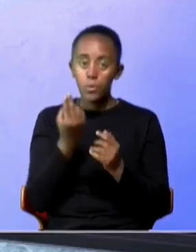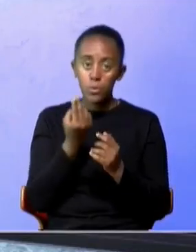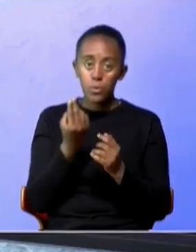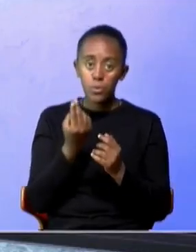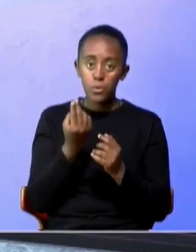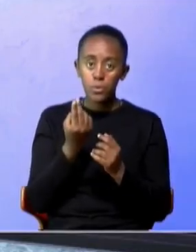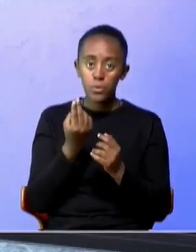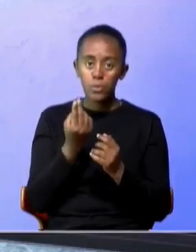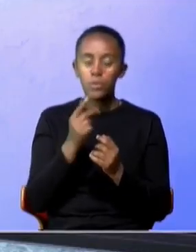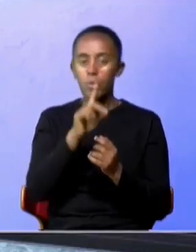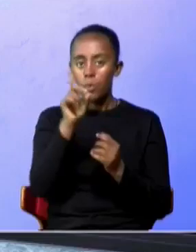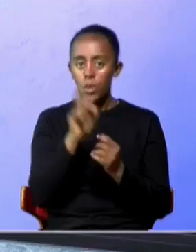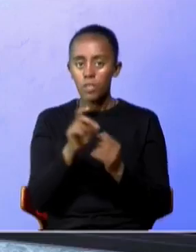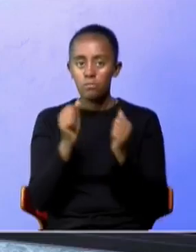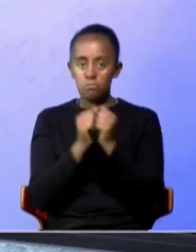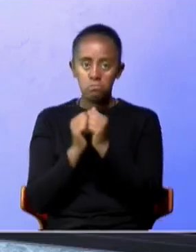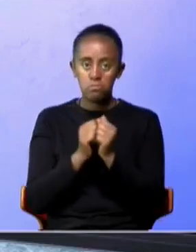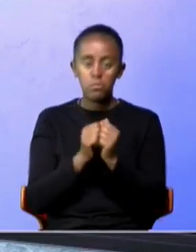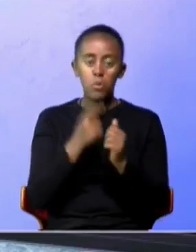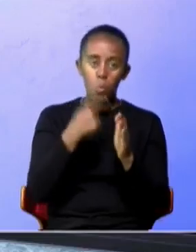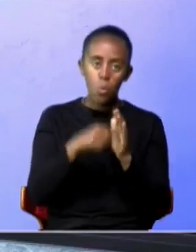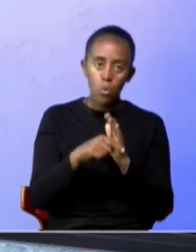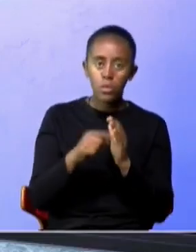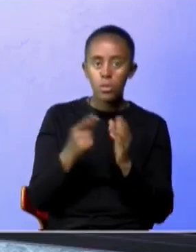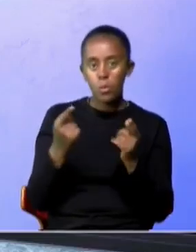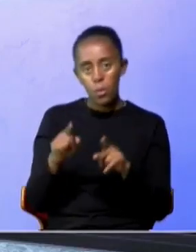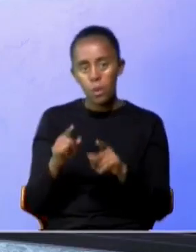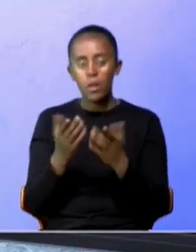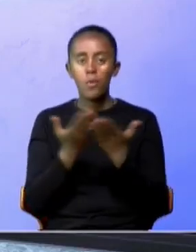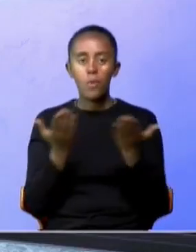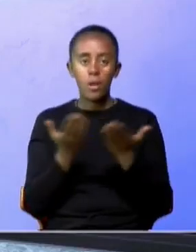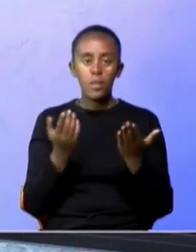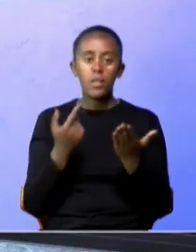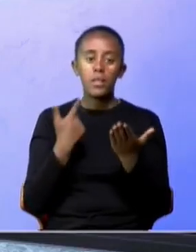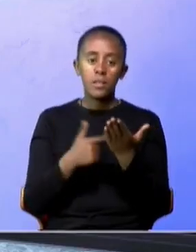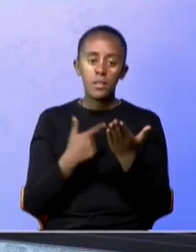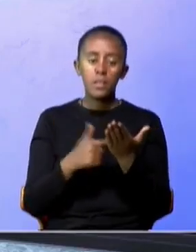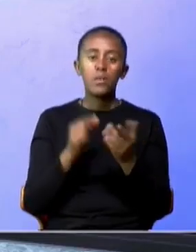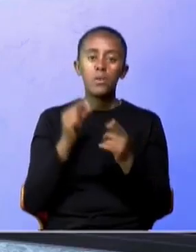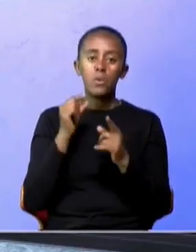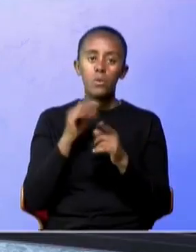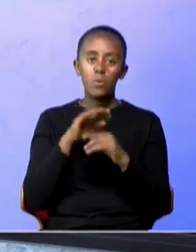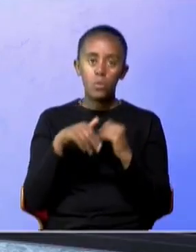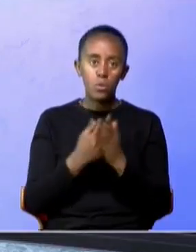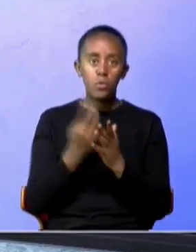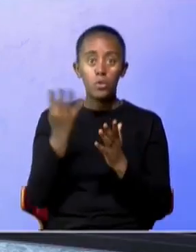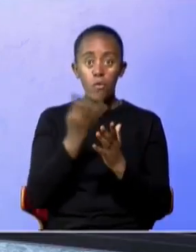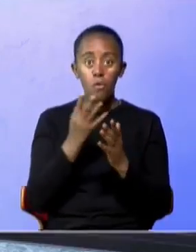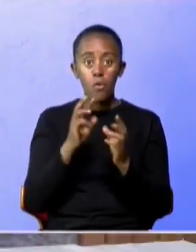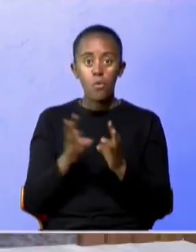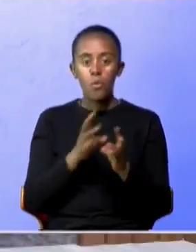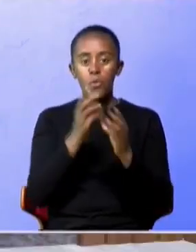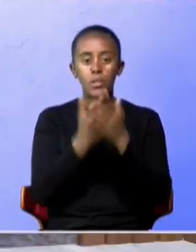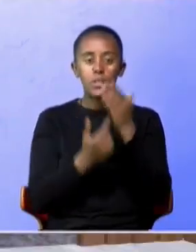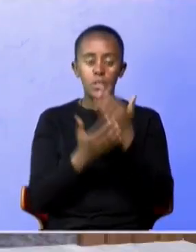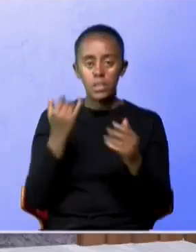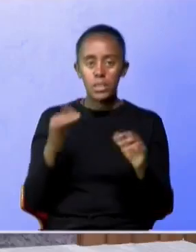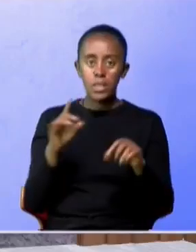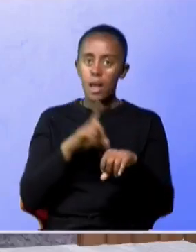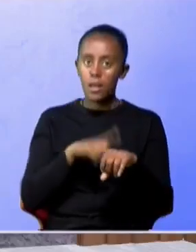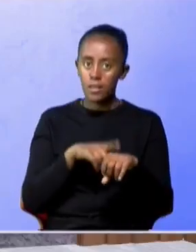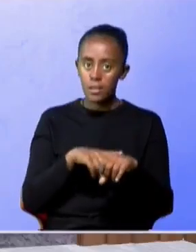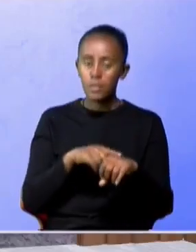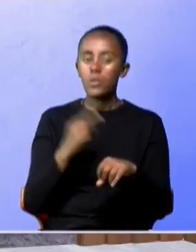with question forms like what, when, and where. So these were the 4 ways we discussed last time of